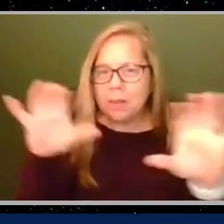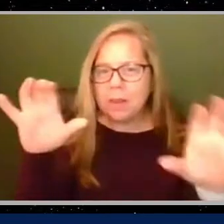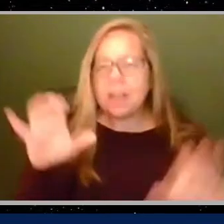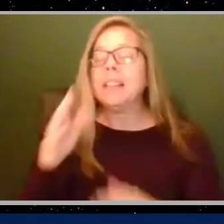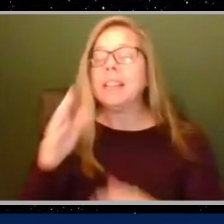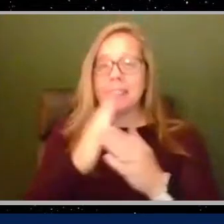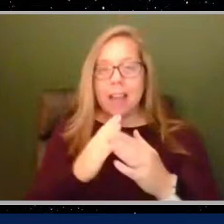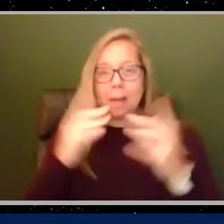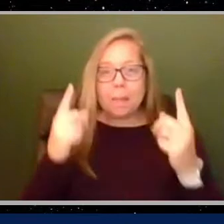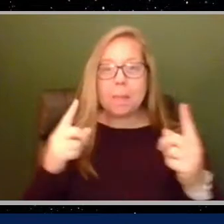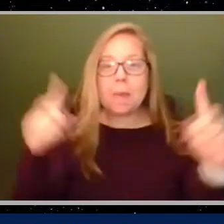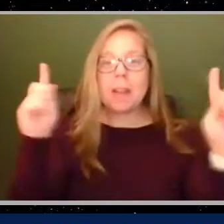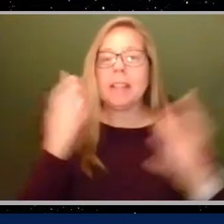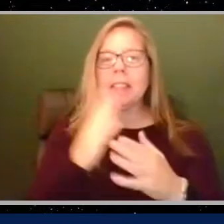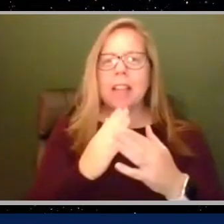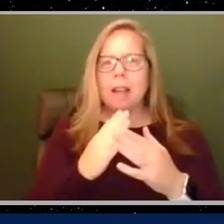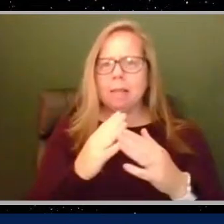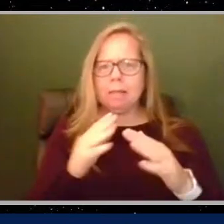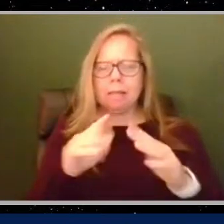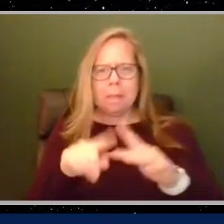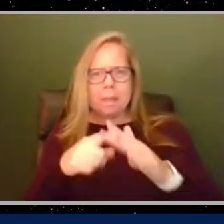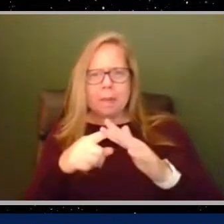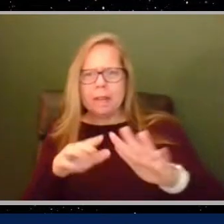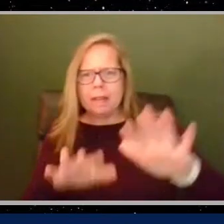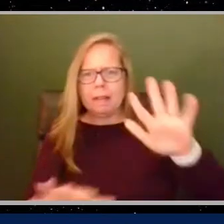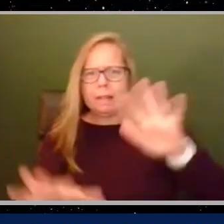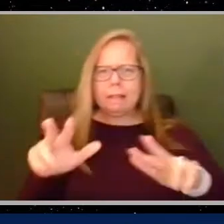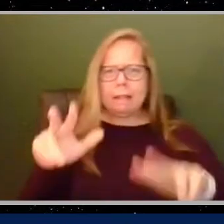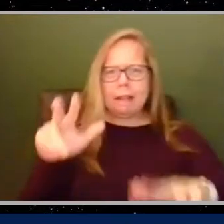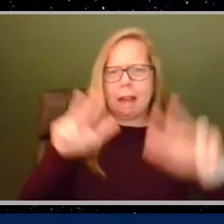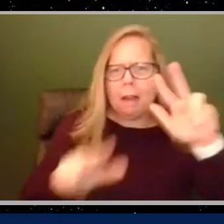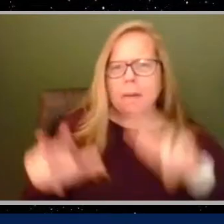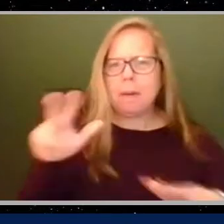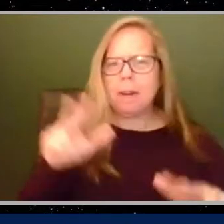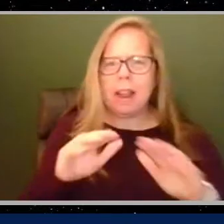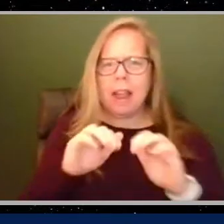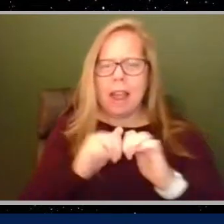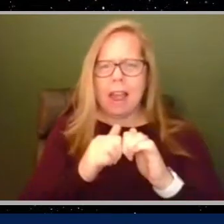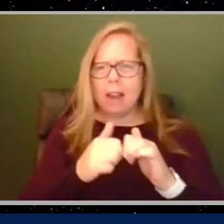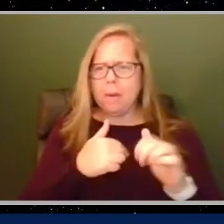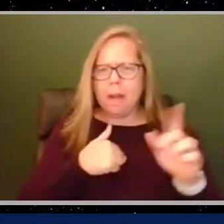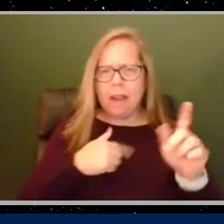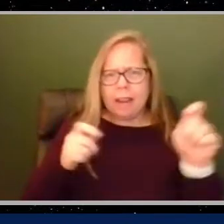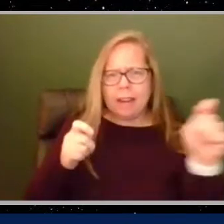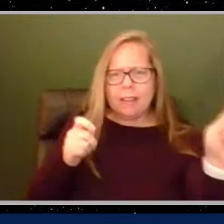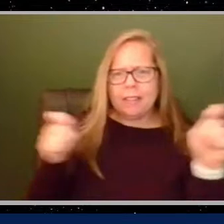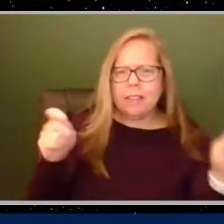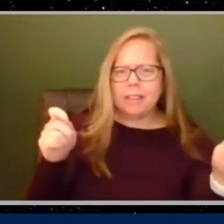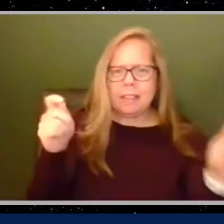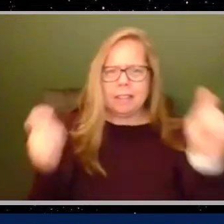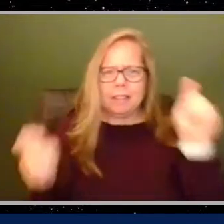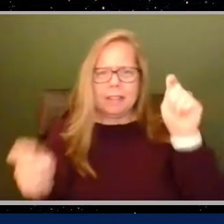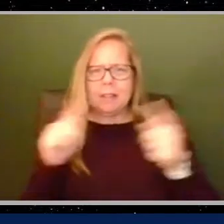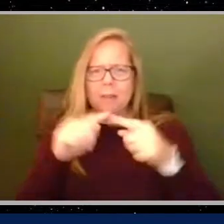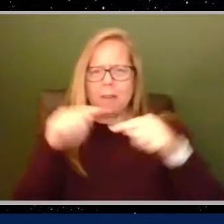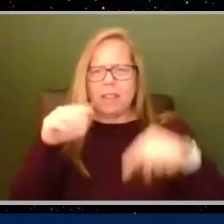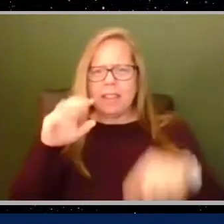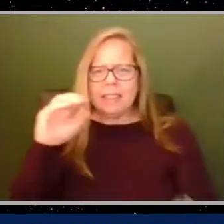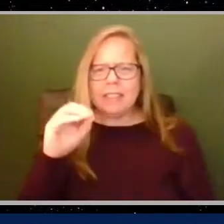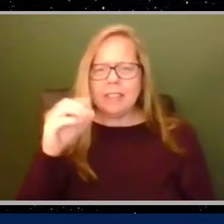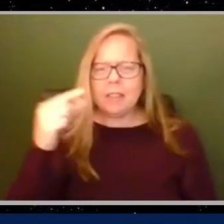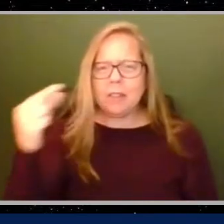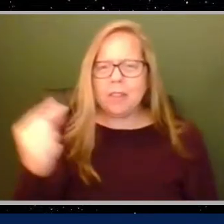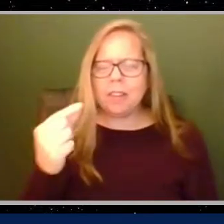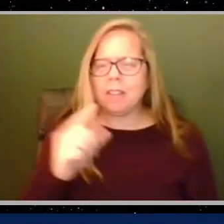struggling, especially in the beginning, to adjust to that microgravity environment. And in that moment, you realize that you couldn't really tell